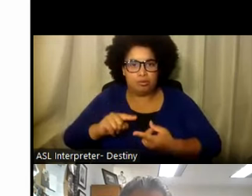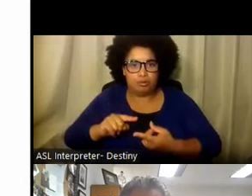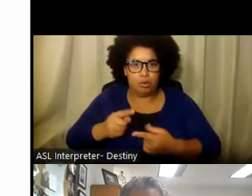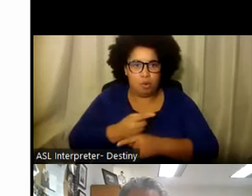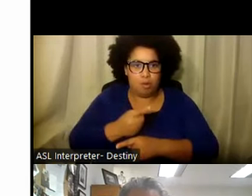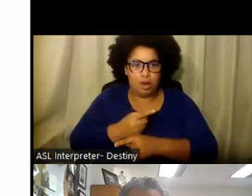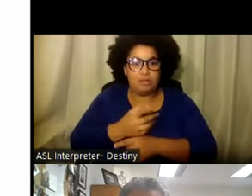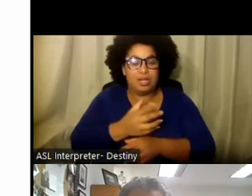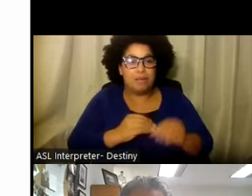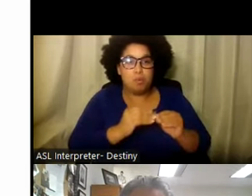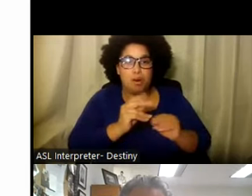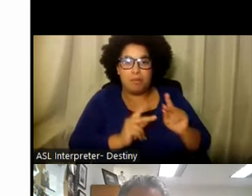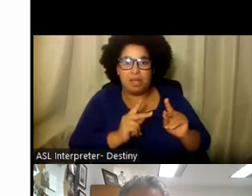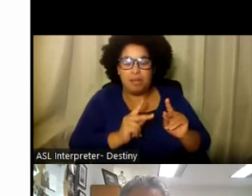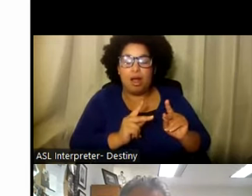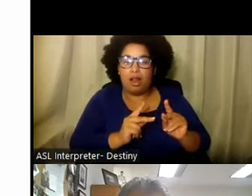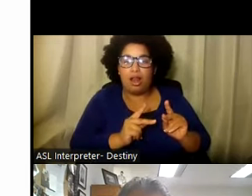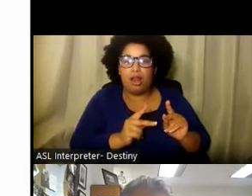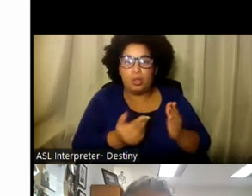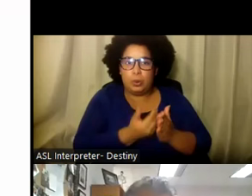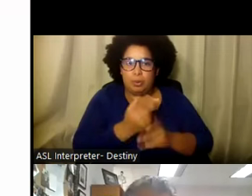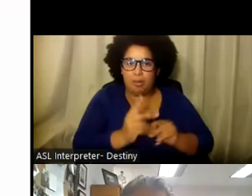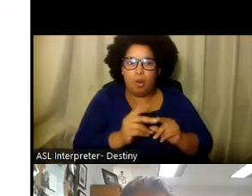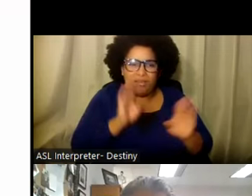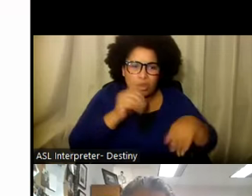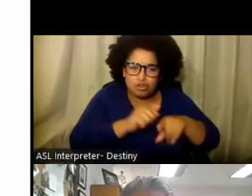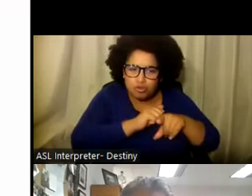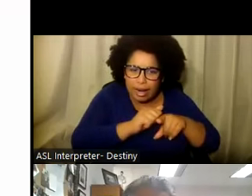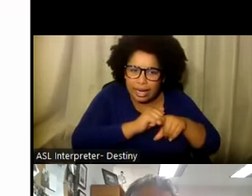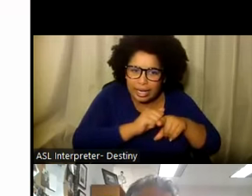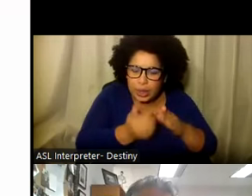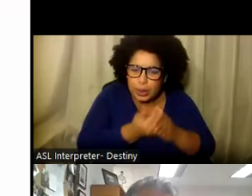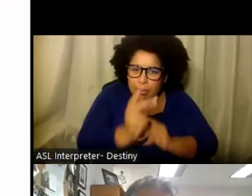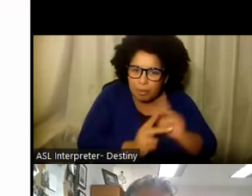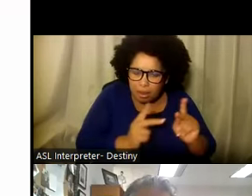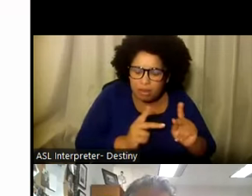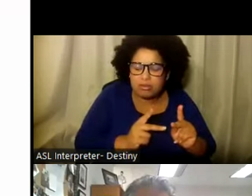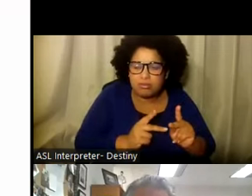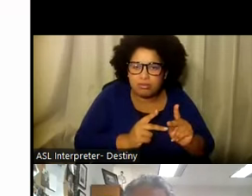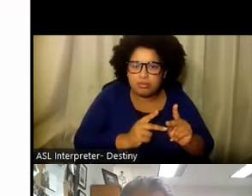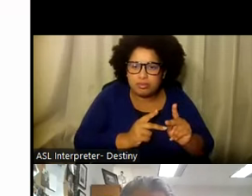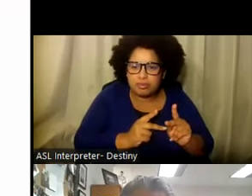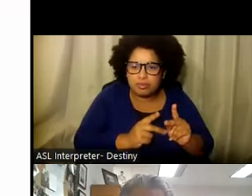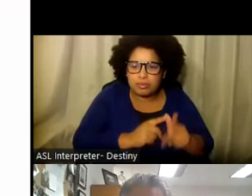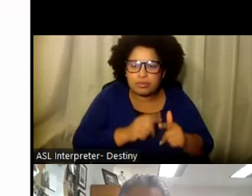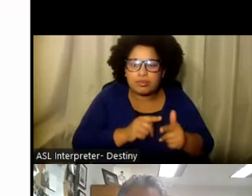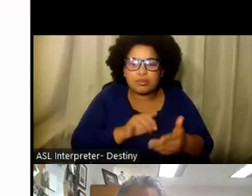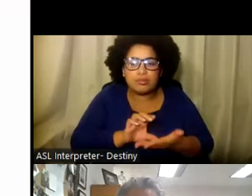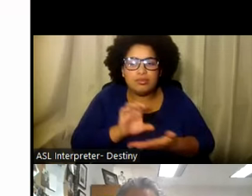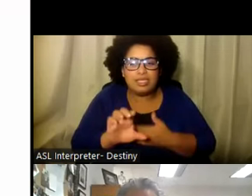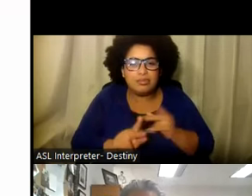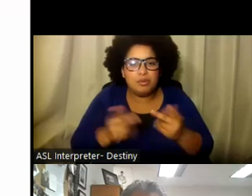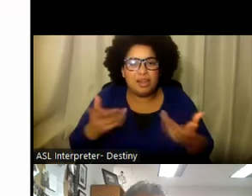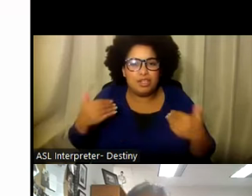people that we concentrate on the training of those new people and then investment in the people that are